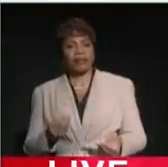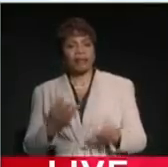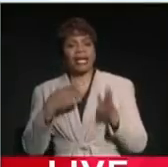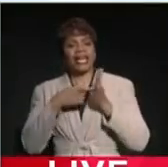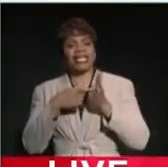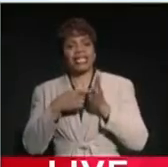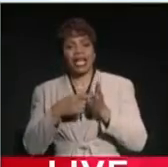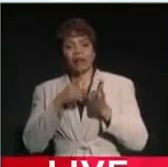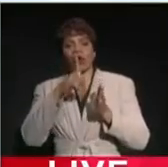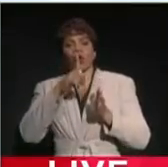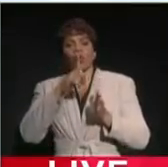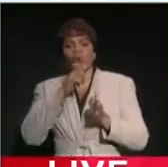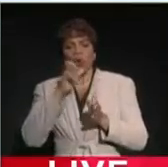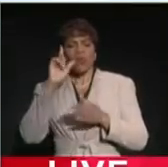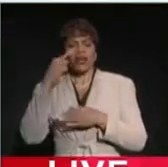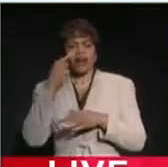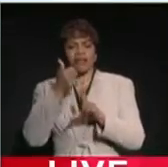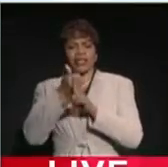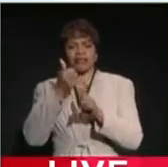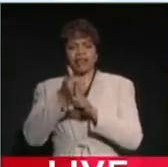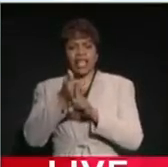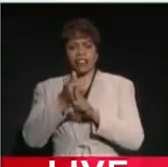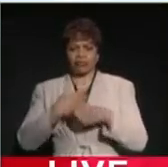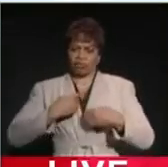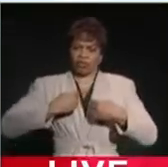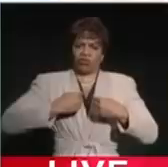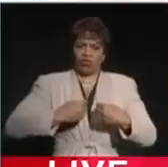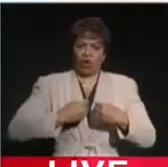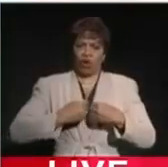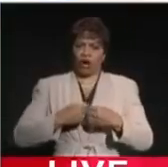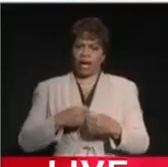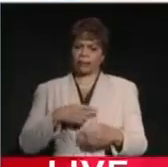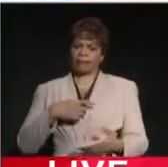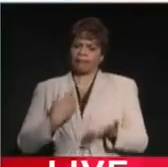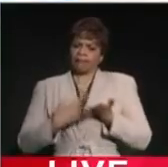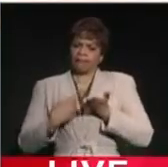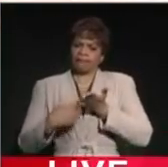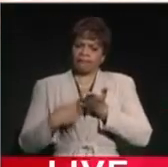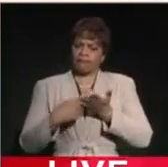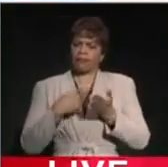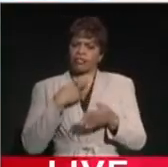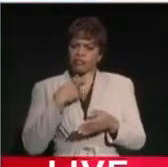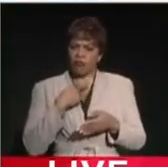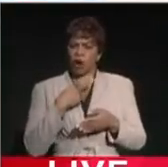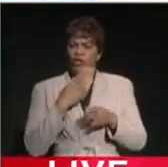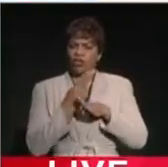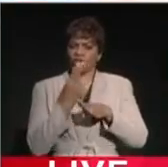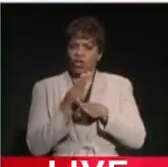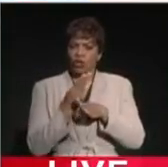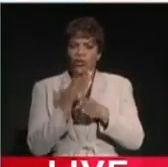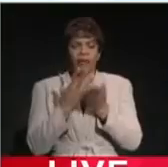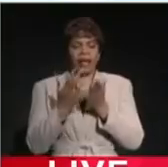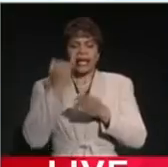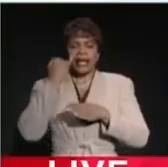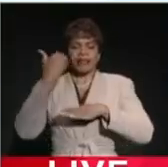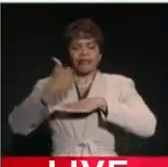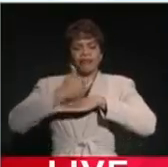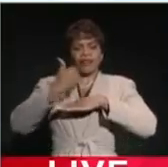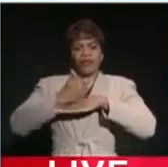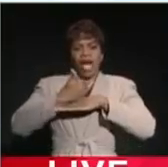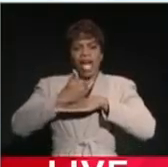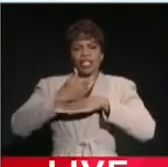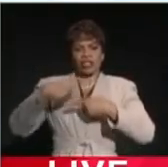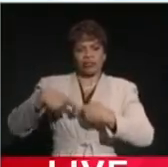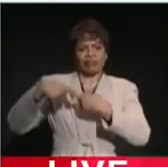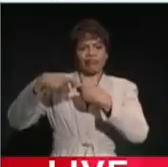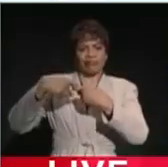steel backbones who are going to stand up to this president and stand up to what's coming at us, whether it's in threats to withhold federal funding,